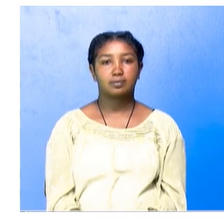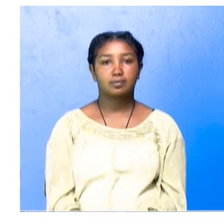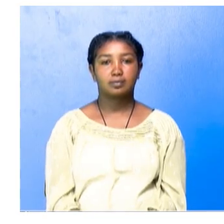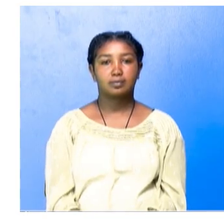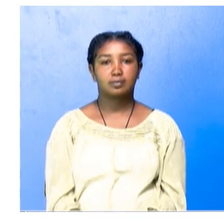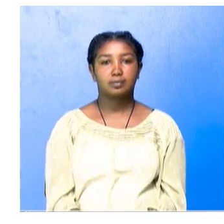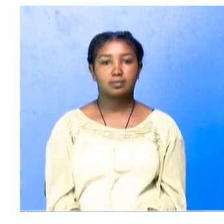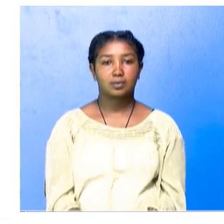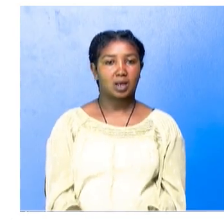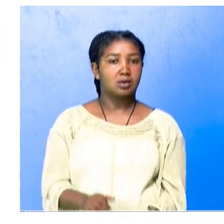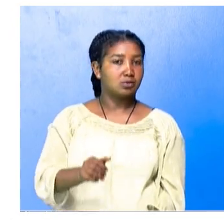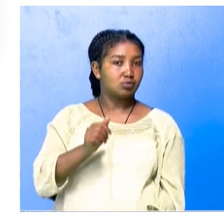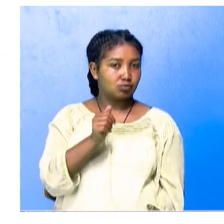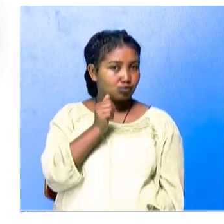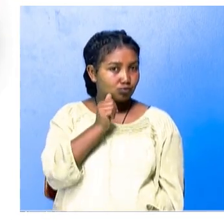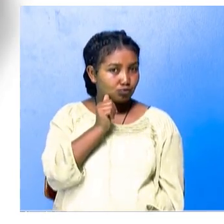Tomorrow.